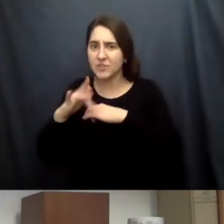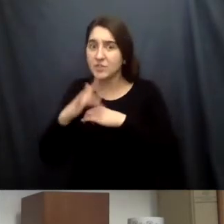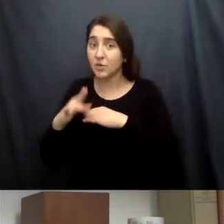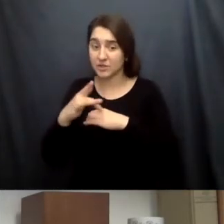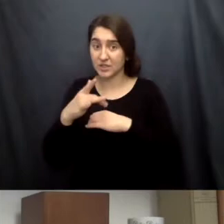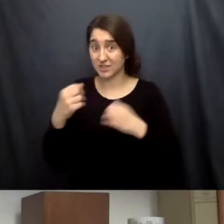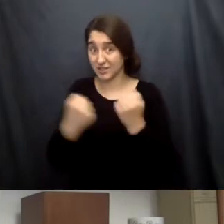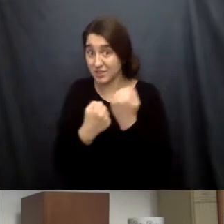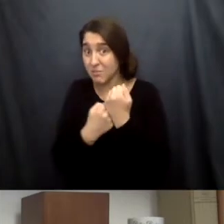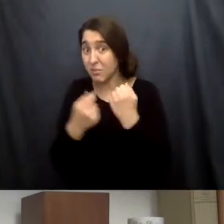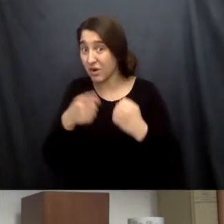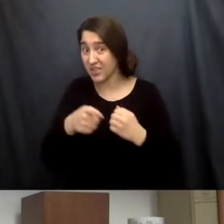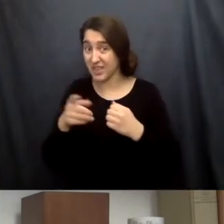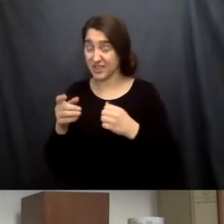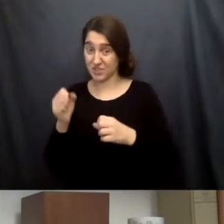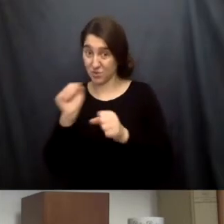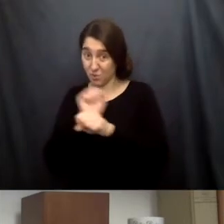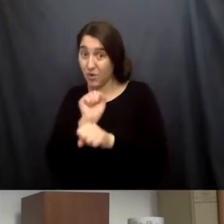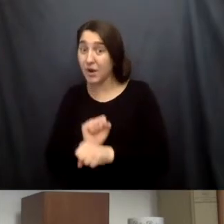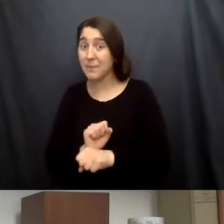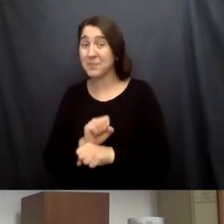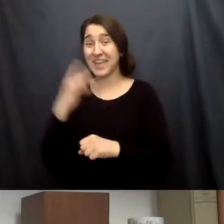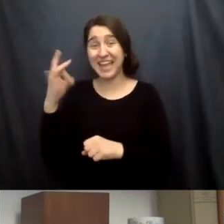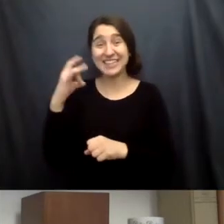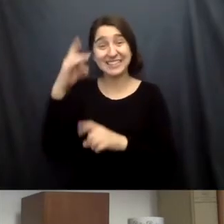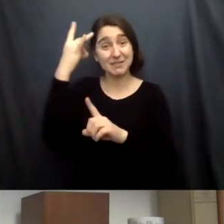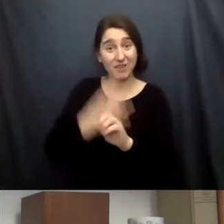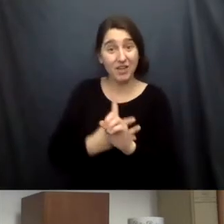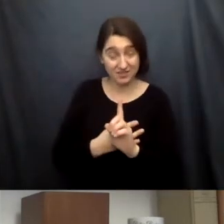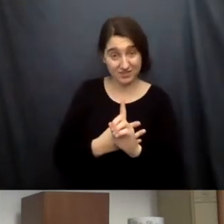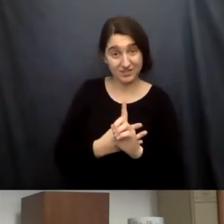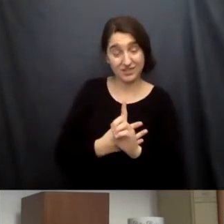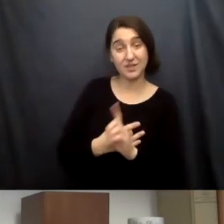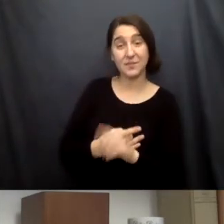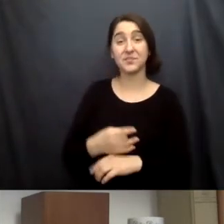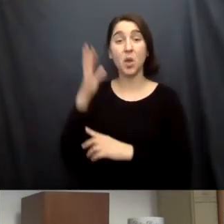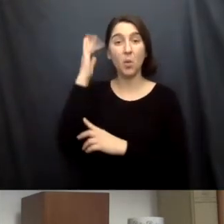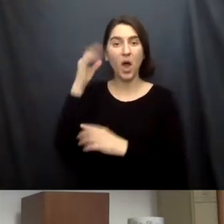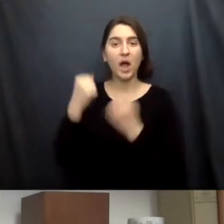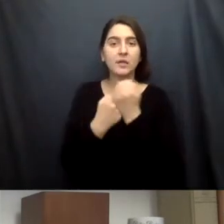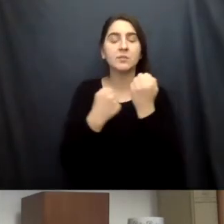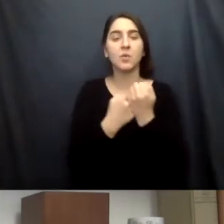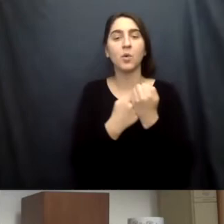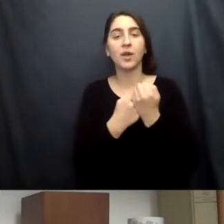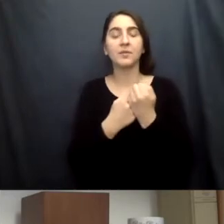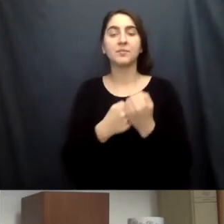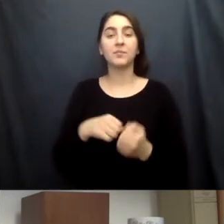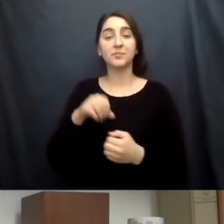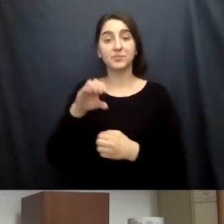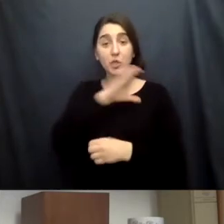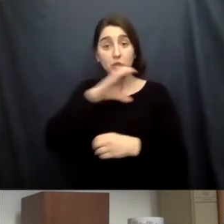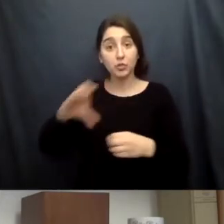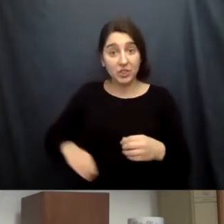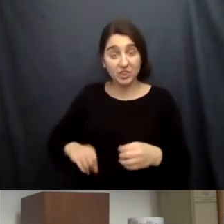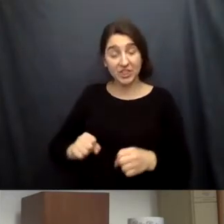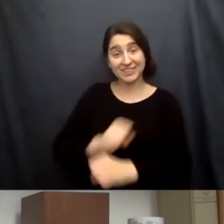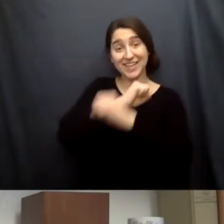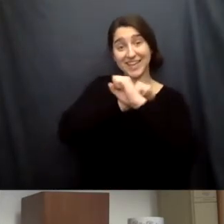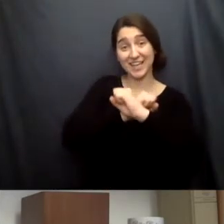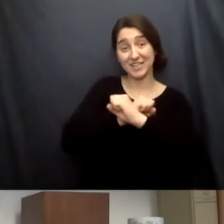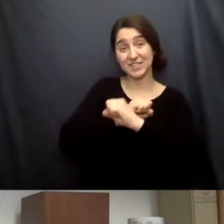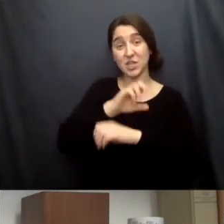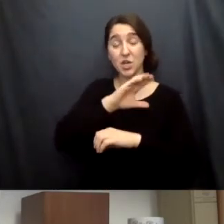BJC has been devoting a great deal of our time and resources over the past 18 months to supporting